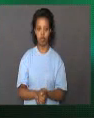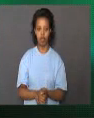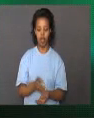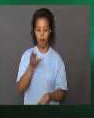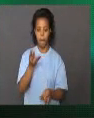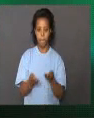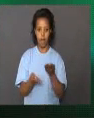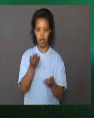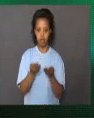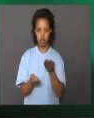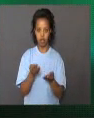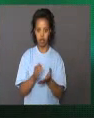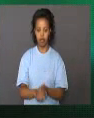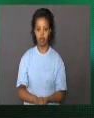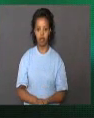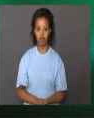balances,